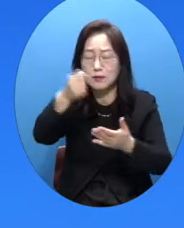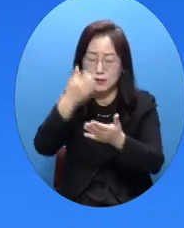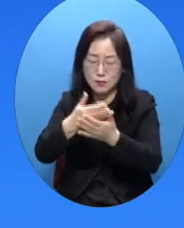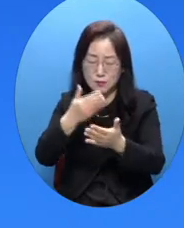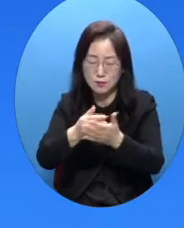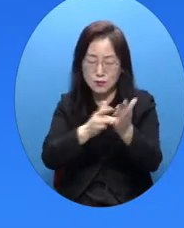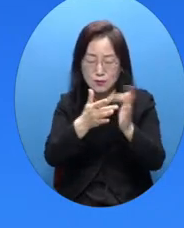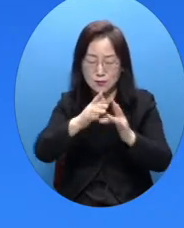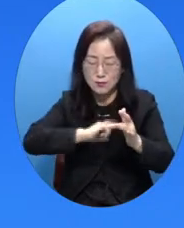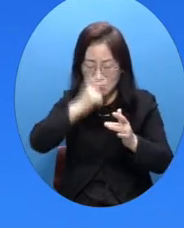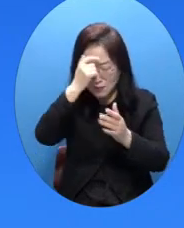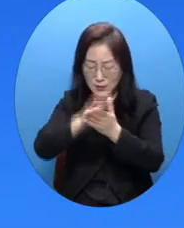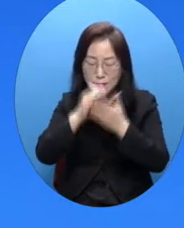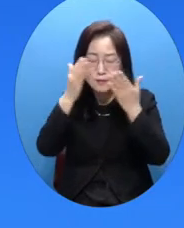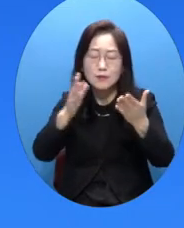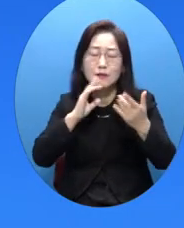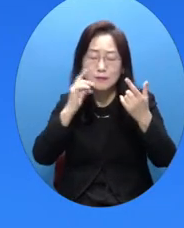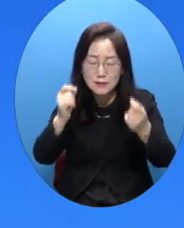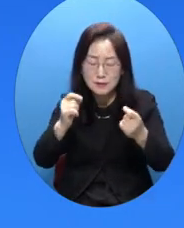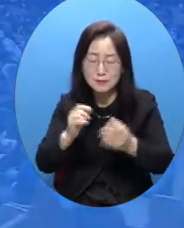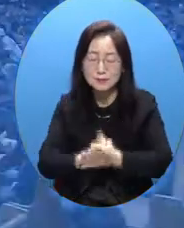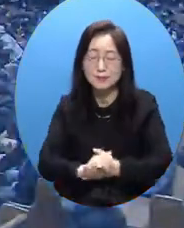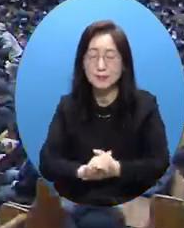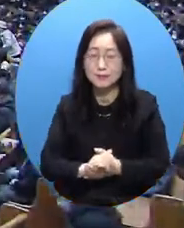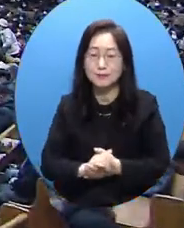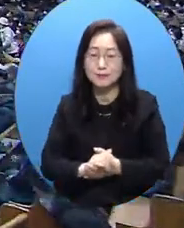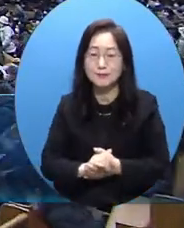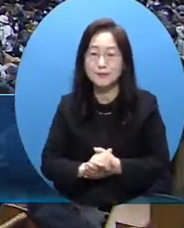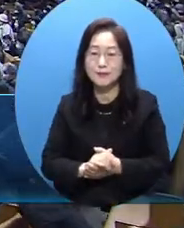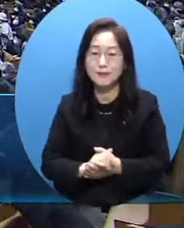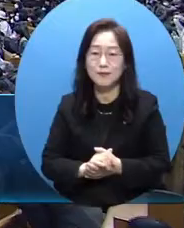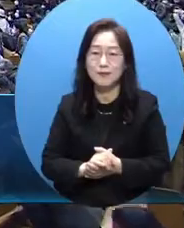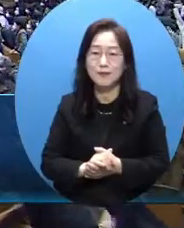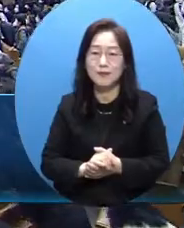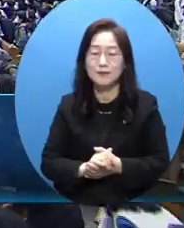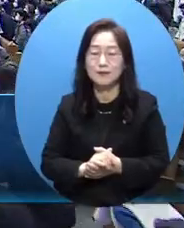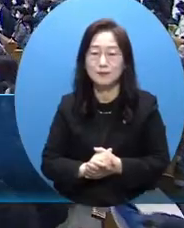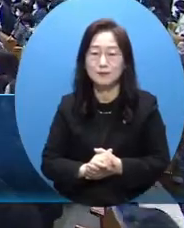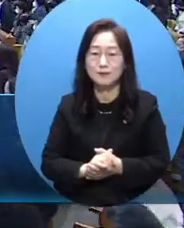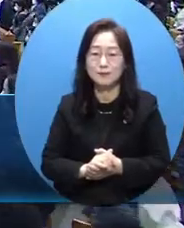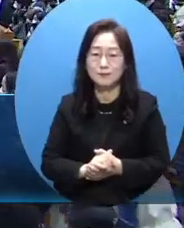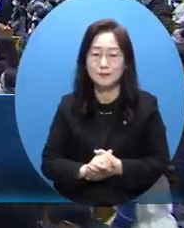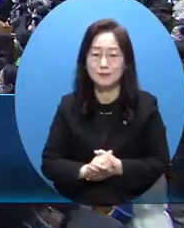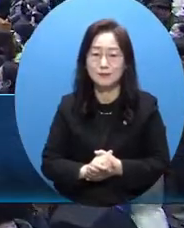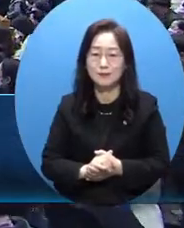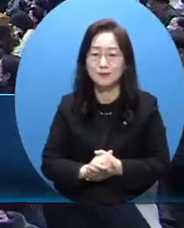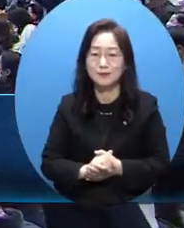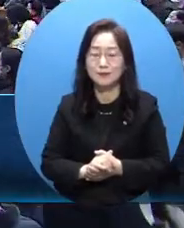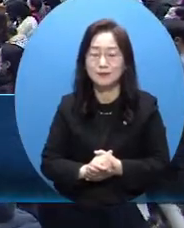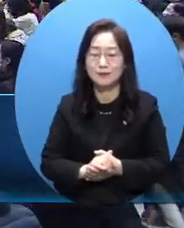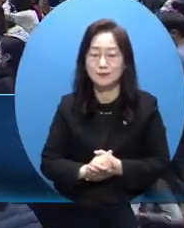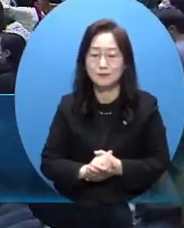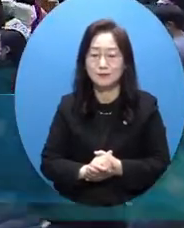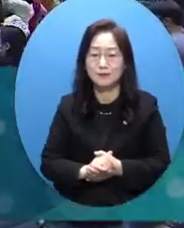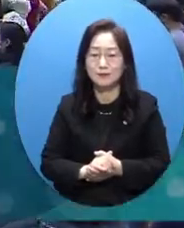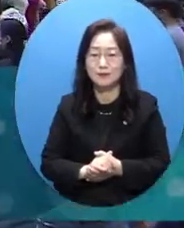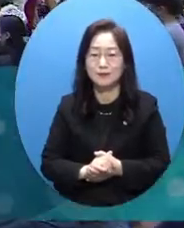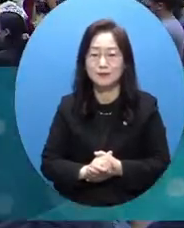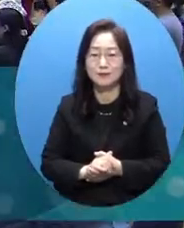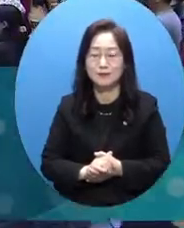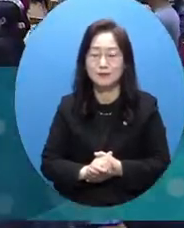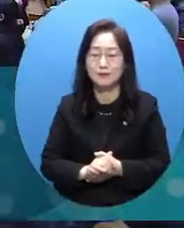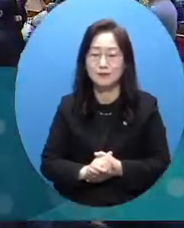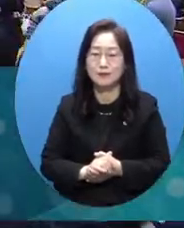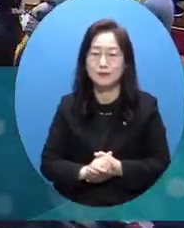forms we pray that they will all receive your blessings in a tremendous way and in Jesus name we pray amen please stand as we sing The